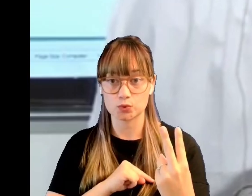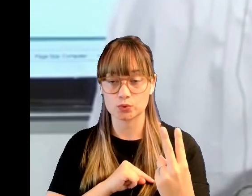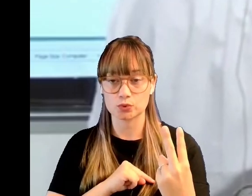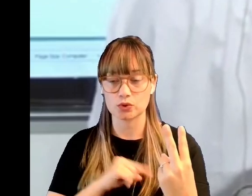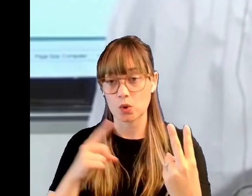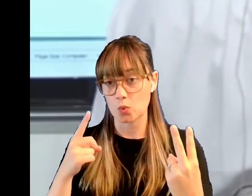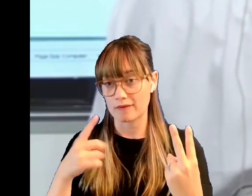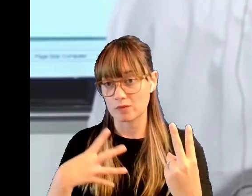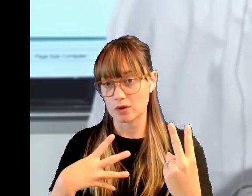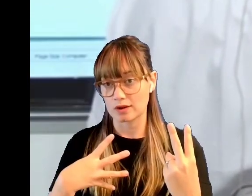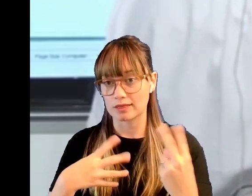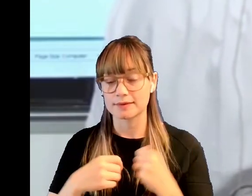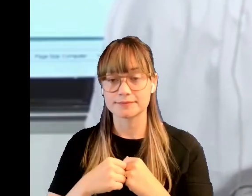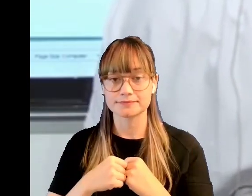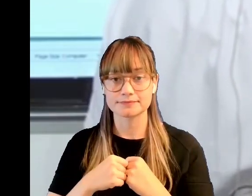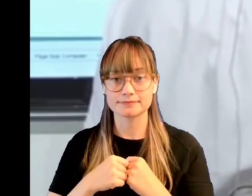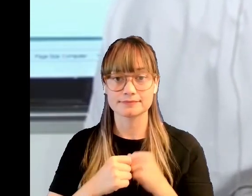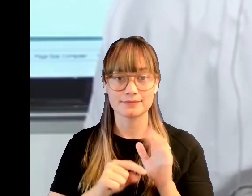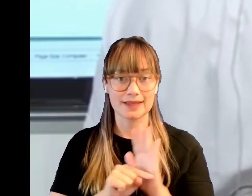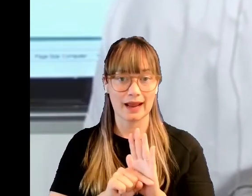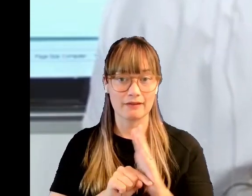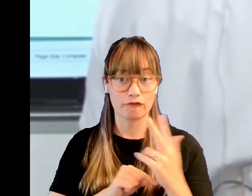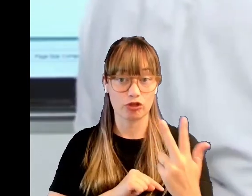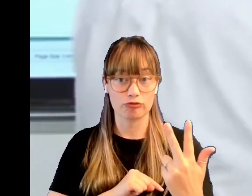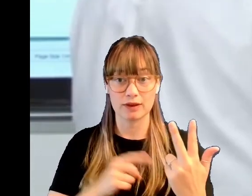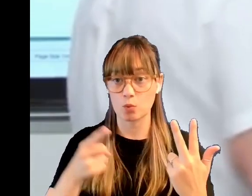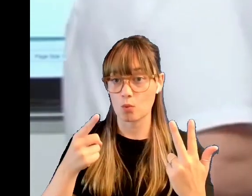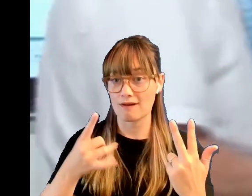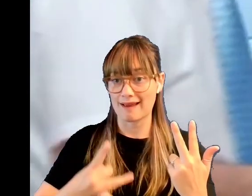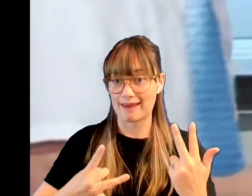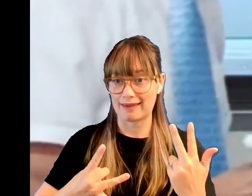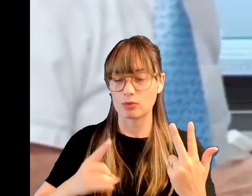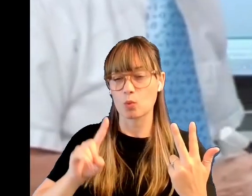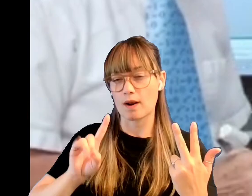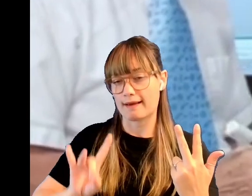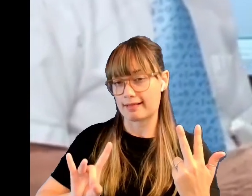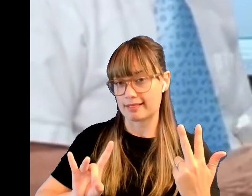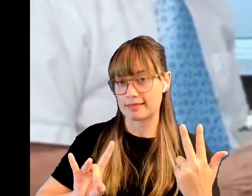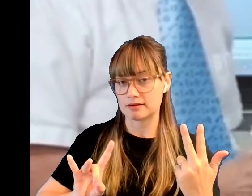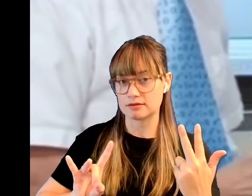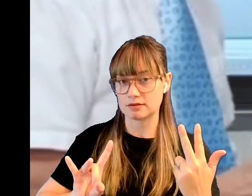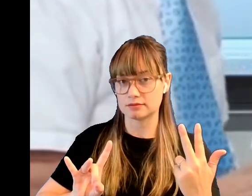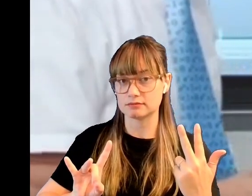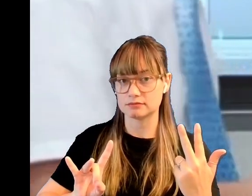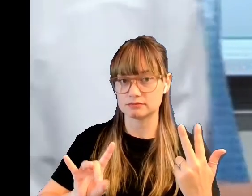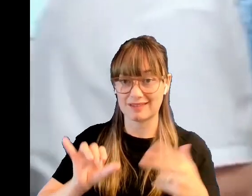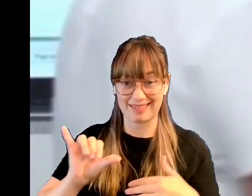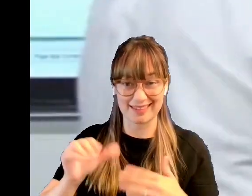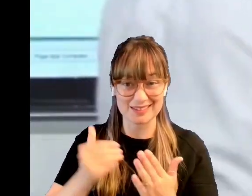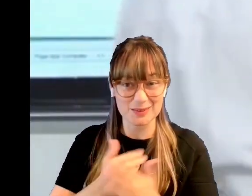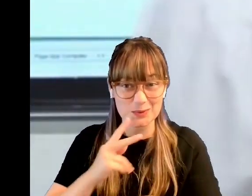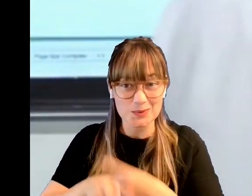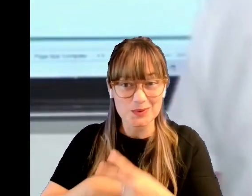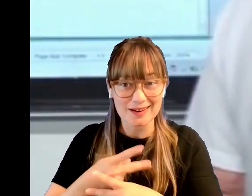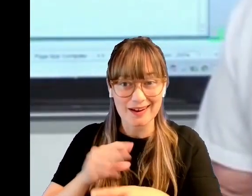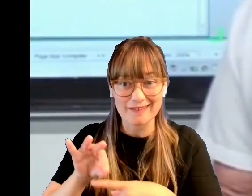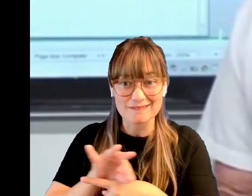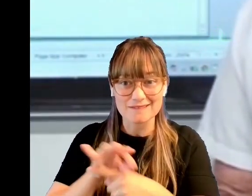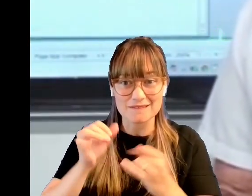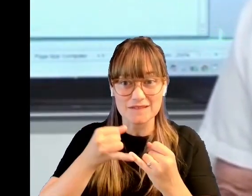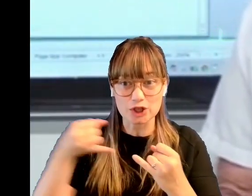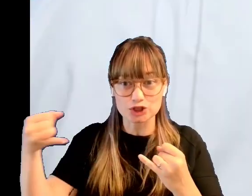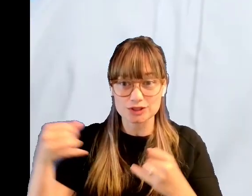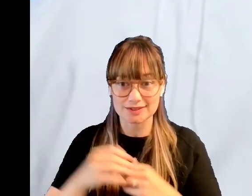-2 gives us 1/4. -3 gives us 1/8. So this is really a brand new kind of a